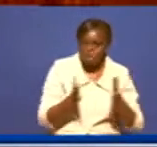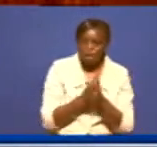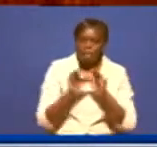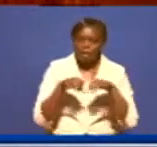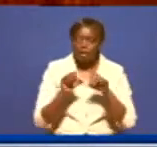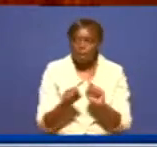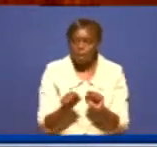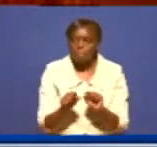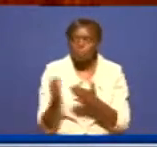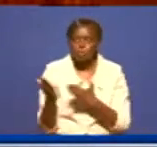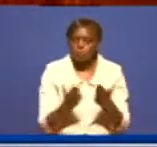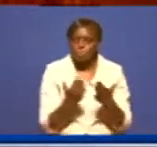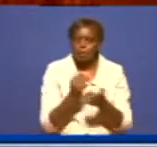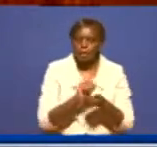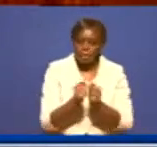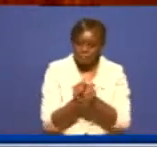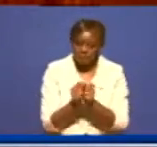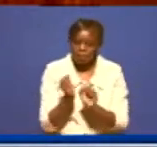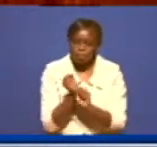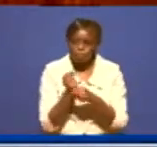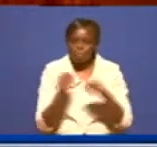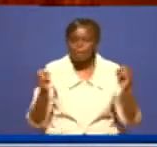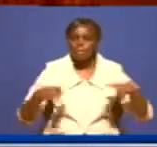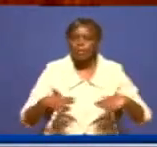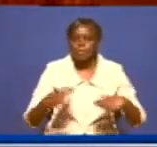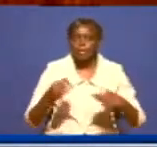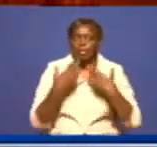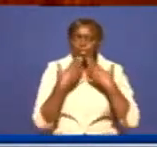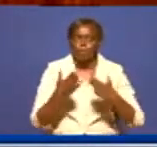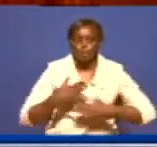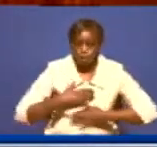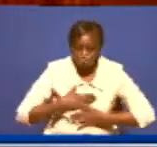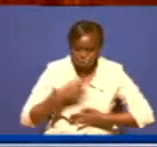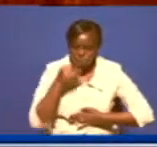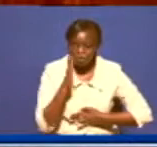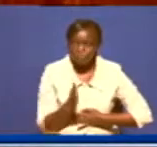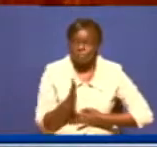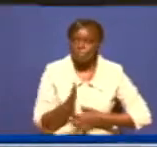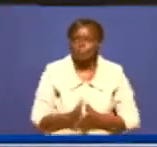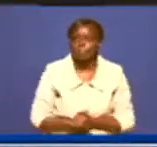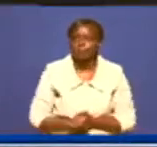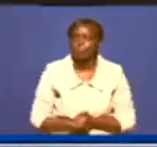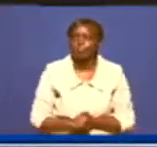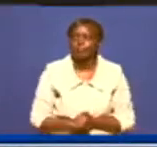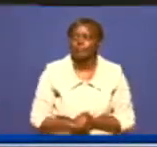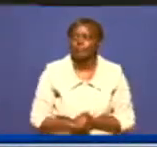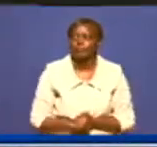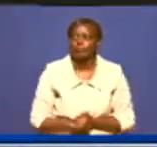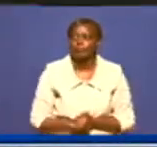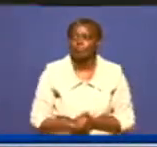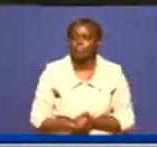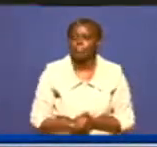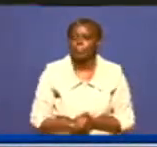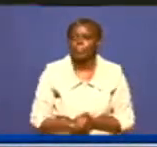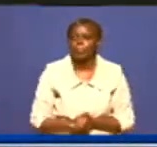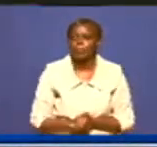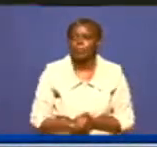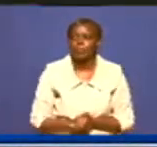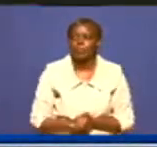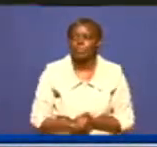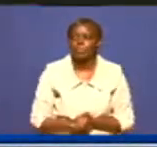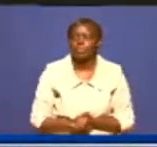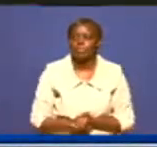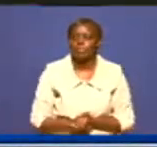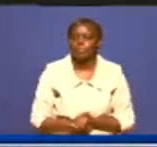to bring in some amendments to make it very clear. I thank you, Madam Speaker. Thank you, Senator.